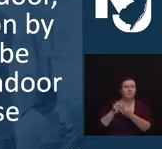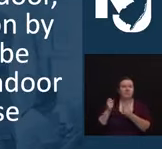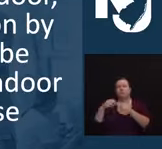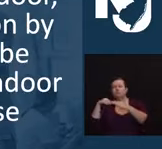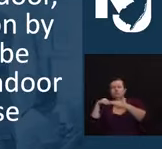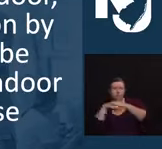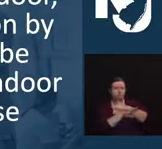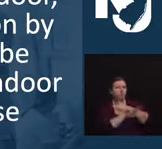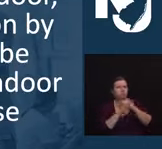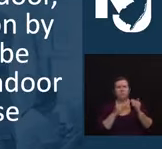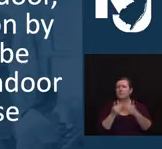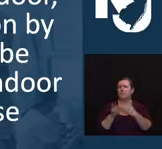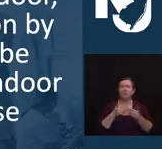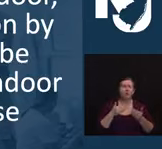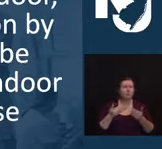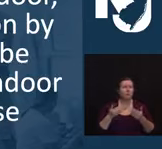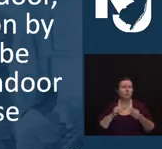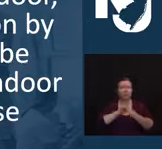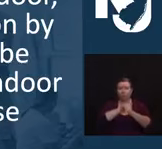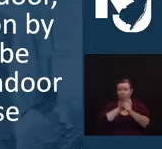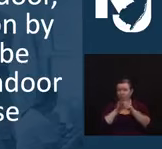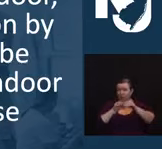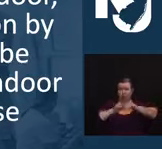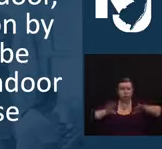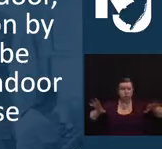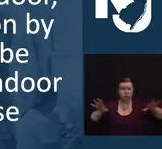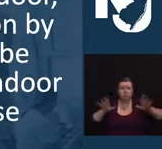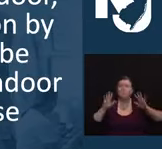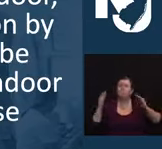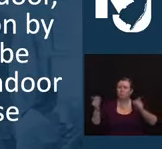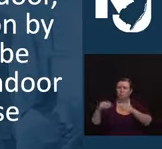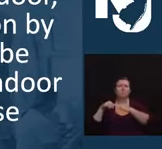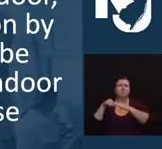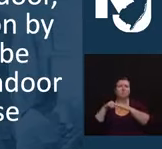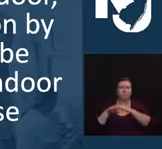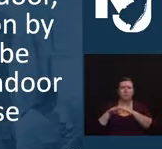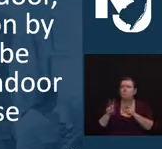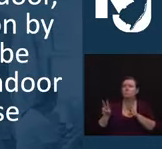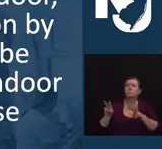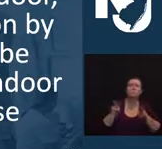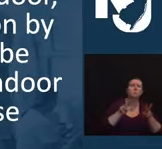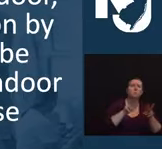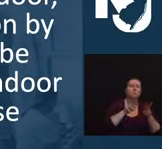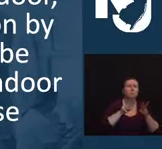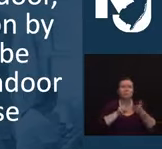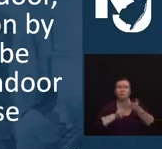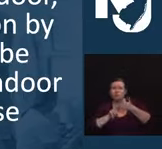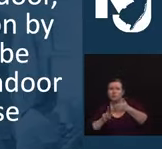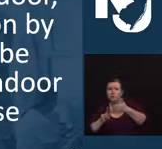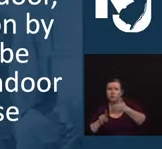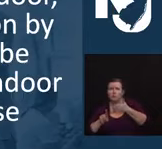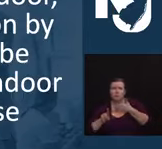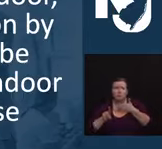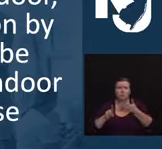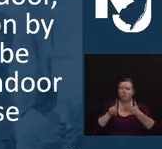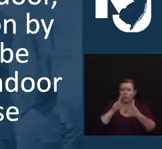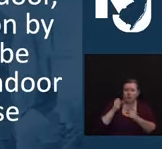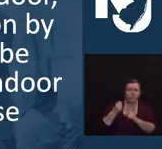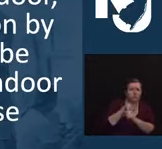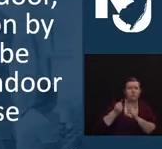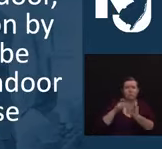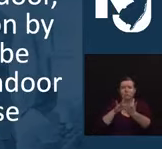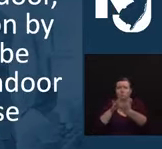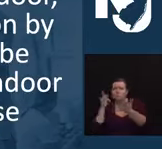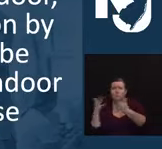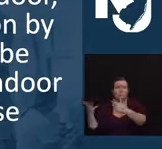and safety of residents, investigate complaints of abuse and neglect, and ensure that resident rights are